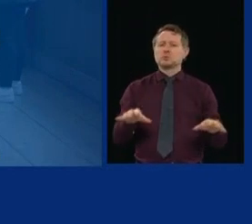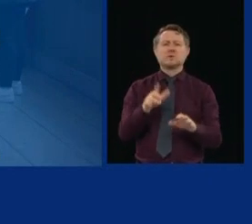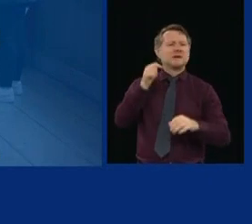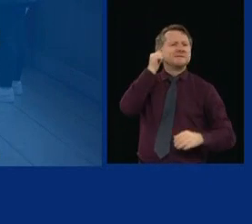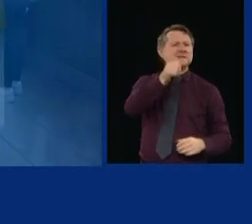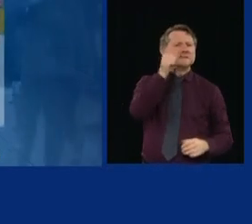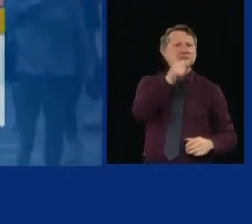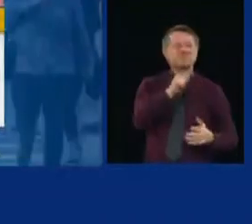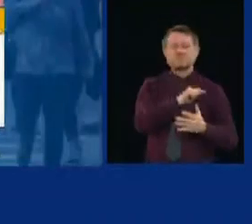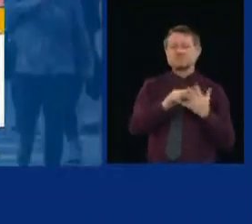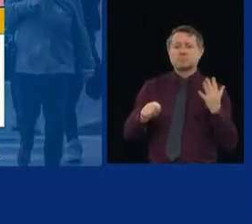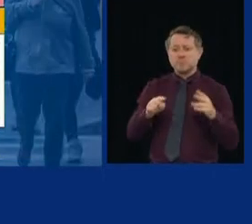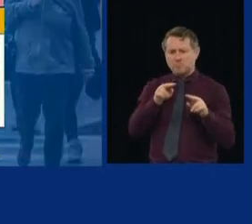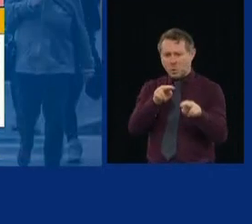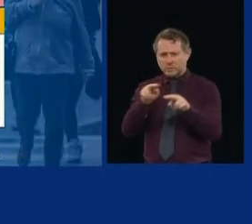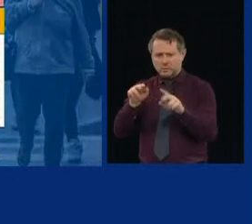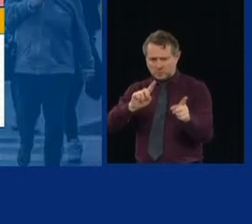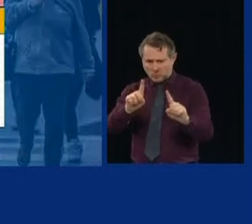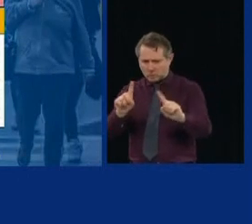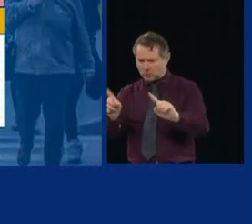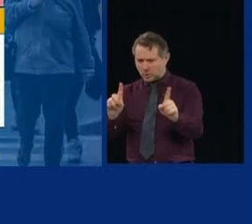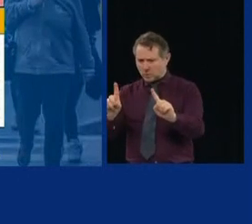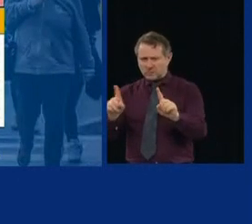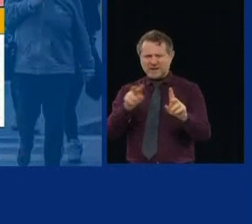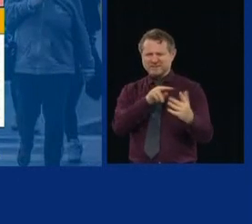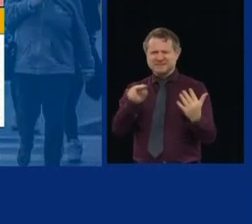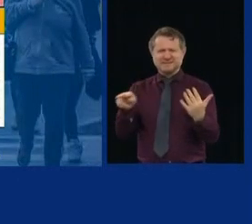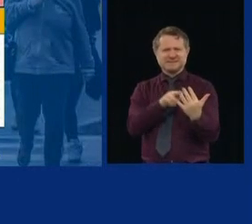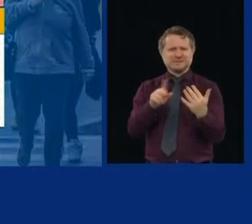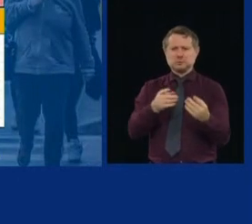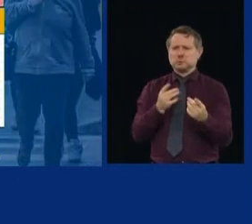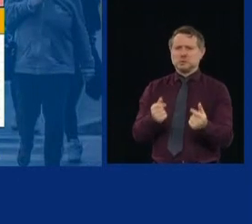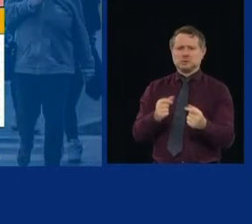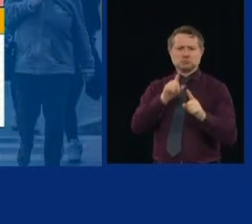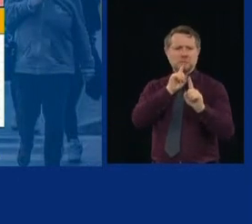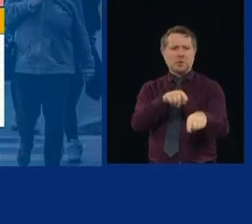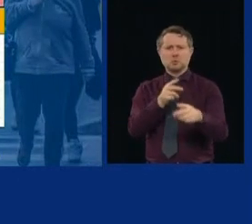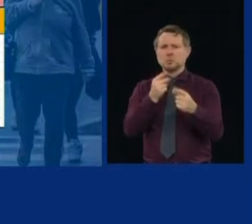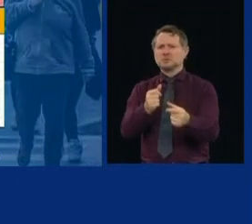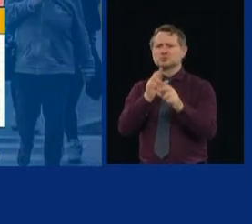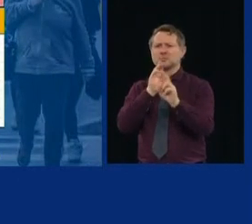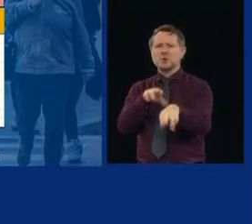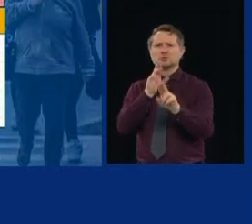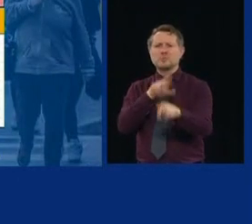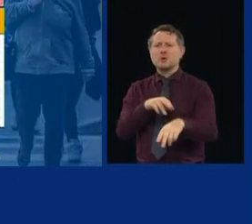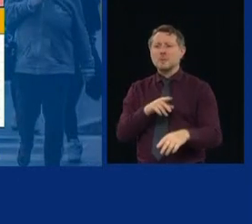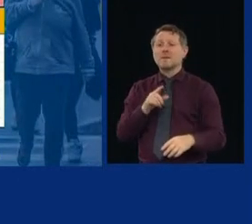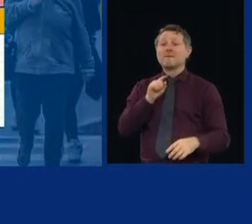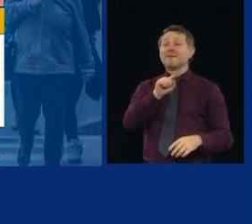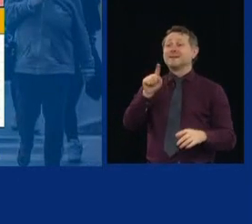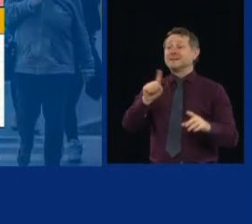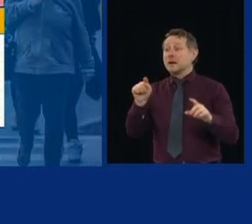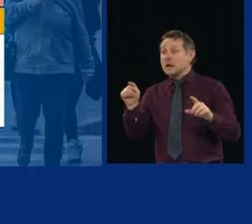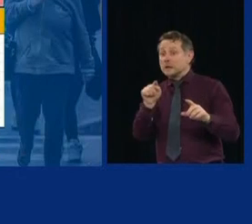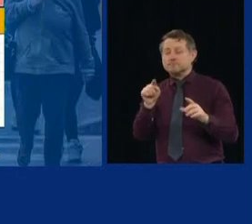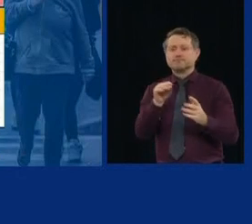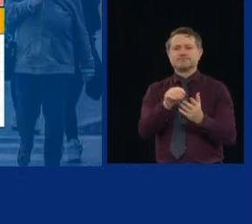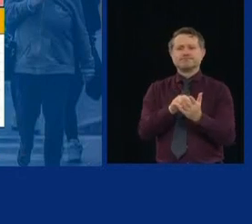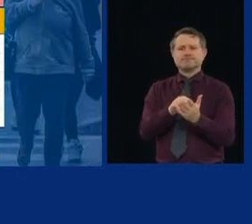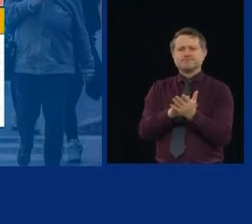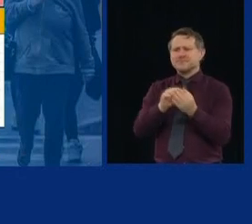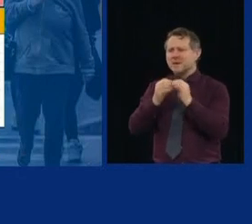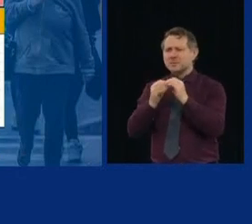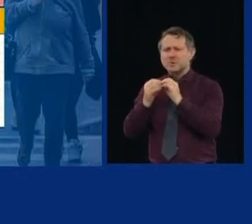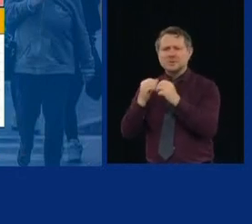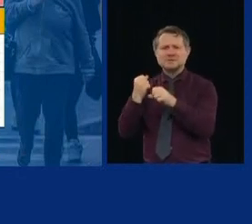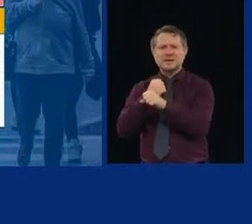indicators, again, and quick reaction. These indicators will be online for everyone, not just for local